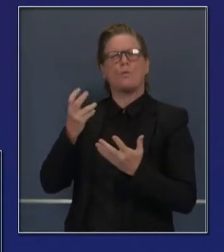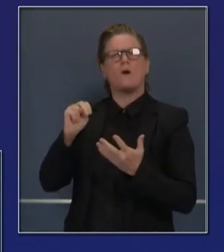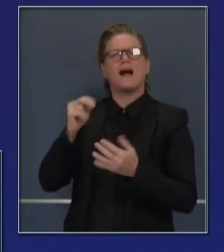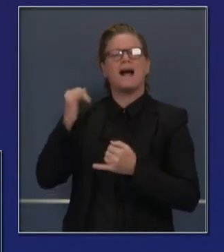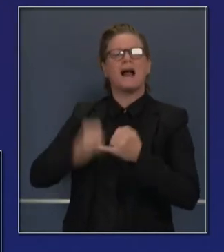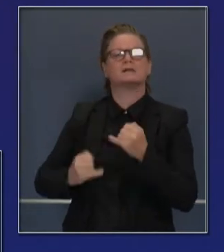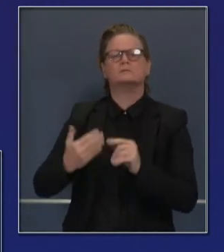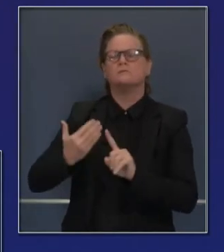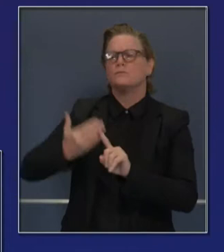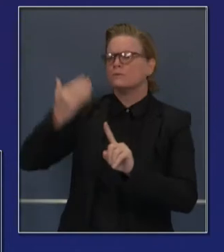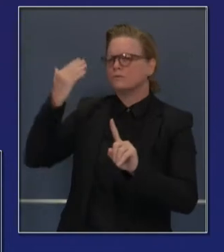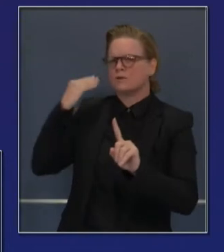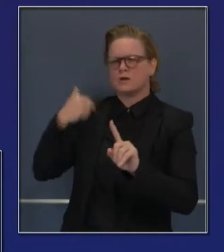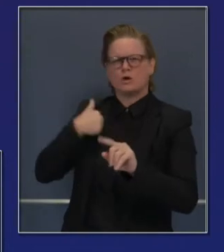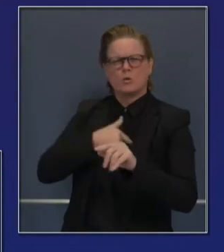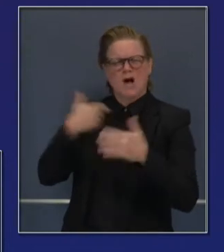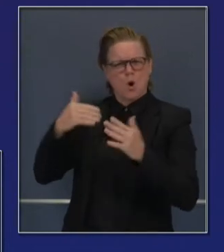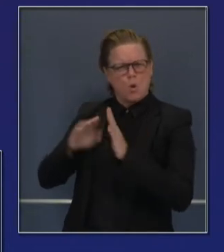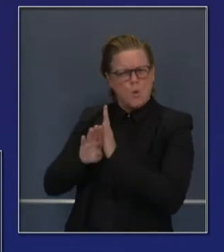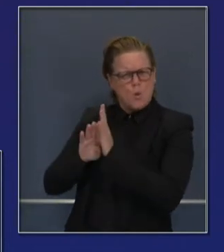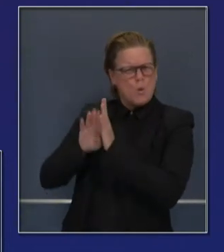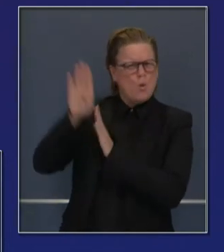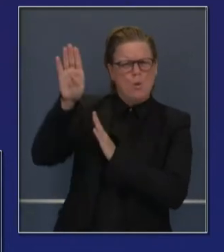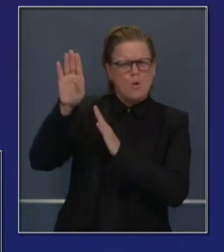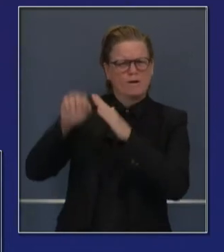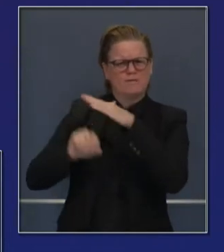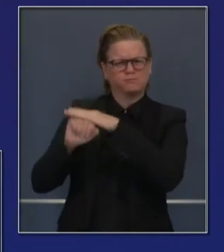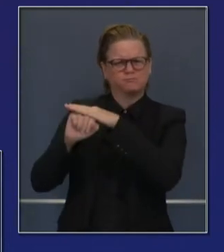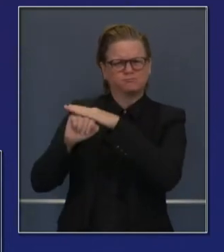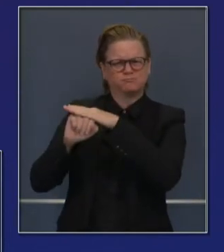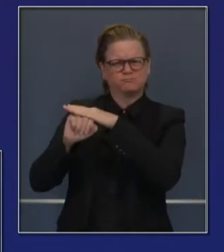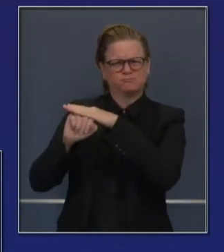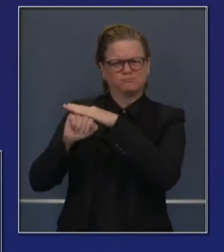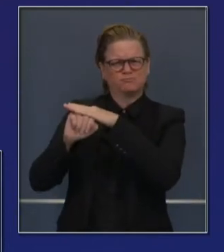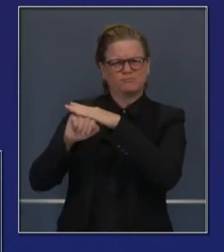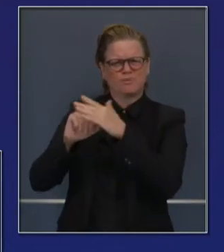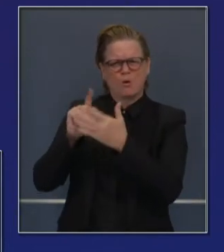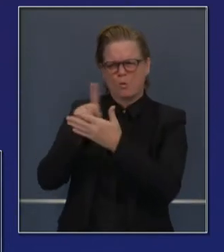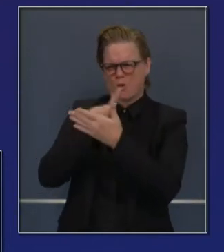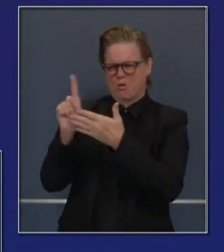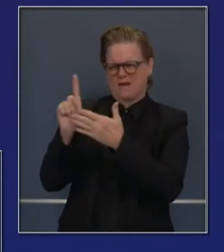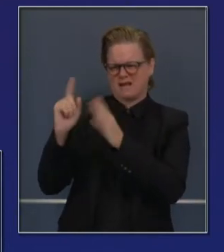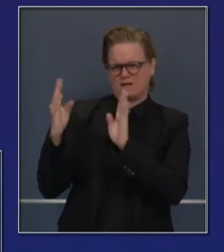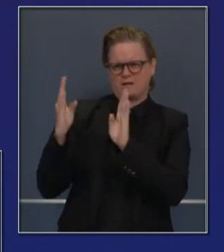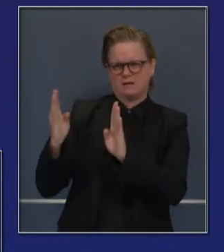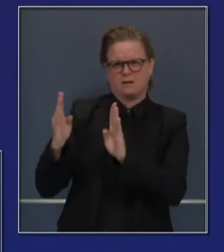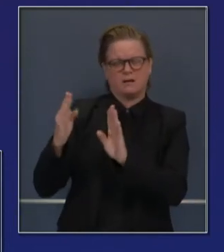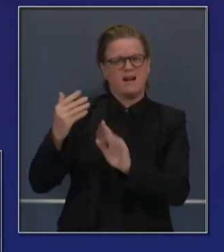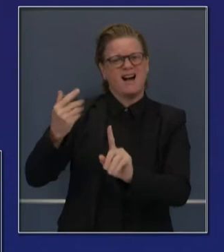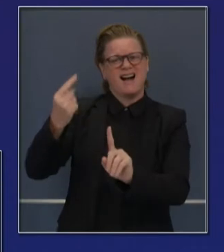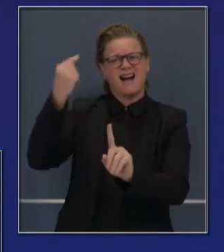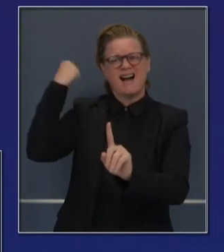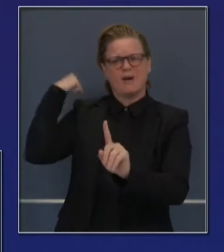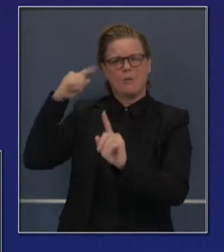since the beginning of this pandemic, that 7-day average during the peak, the previous peak, was